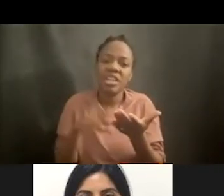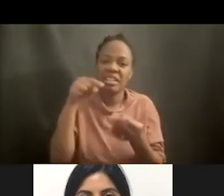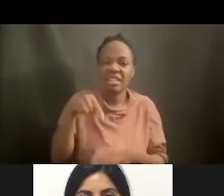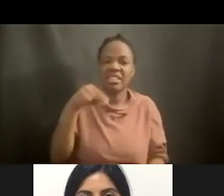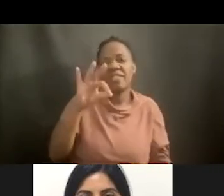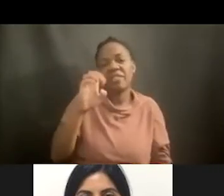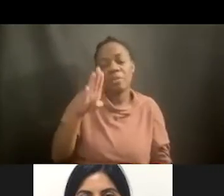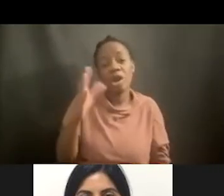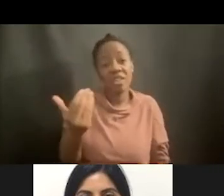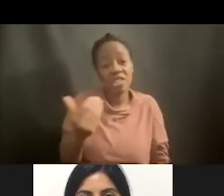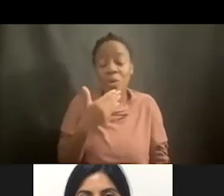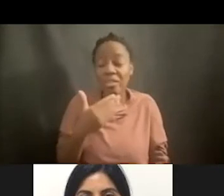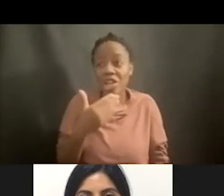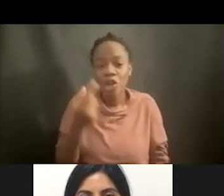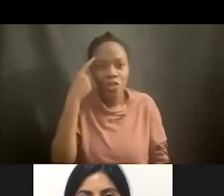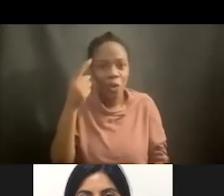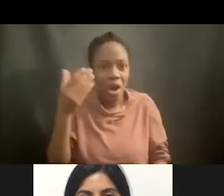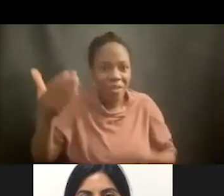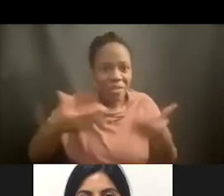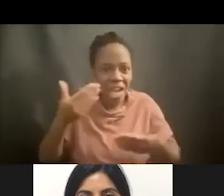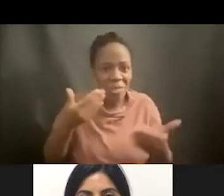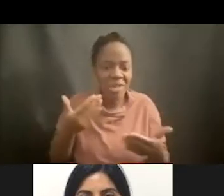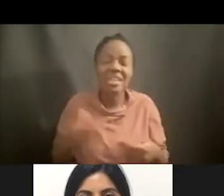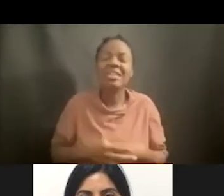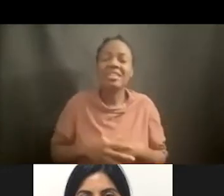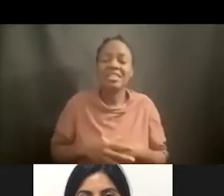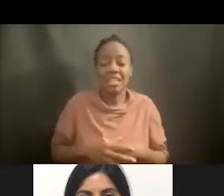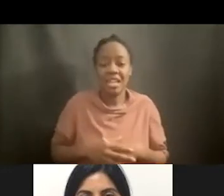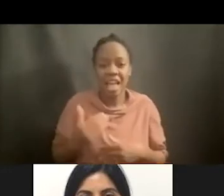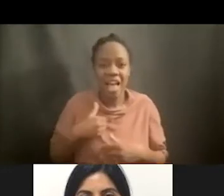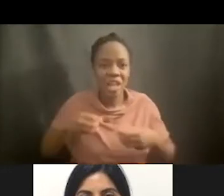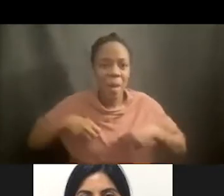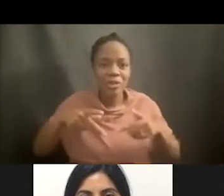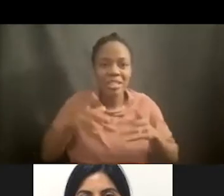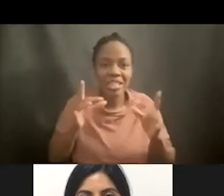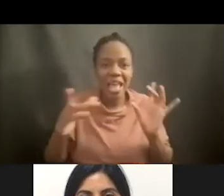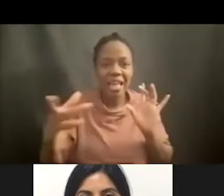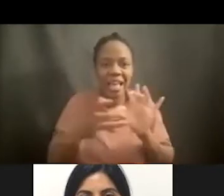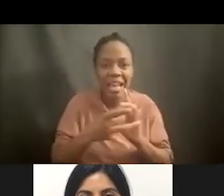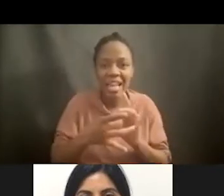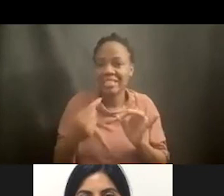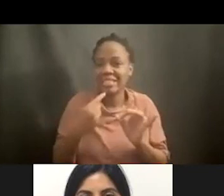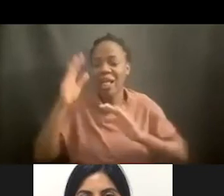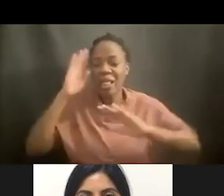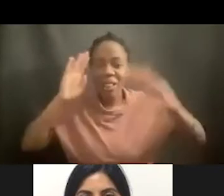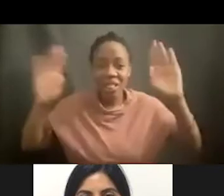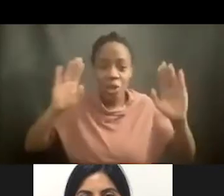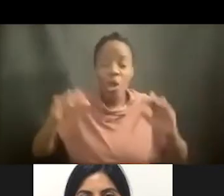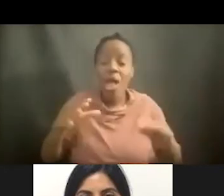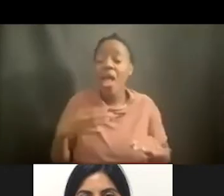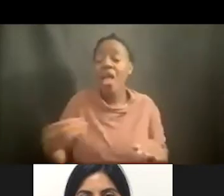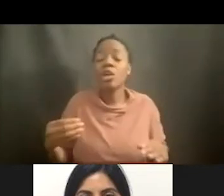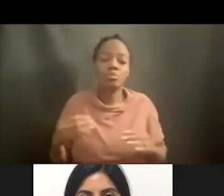for inviting me to be a very small part of this, and to just have the opportunity to connect, to say hello, and also to wish you